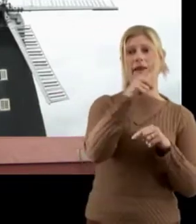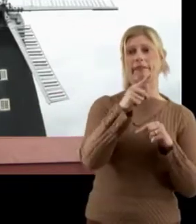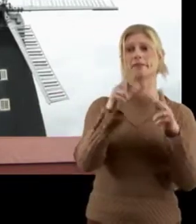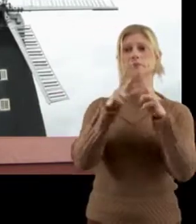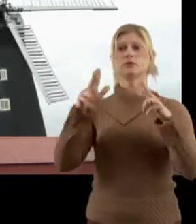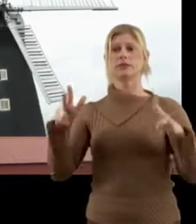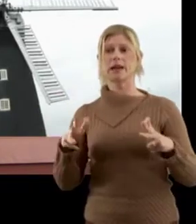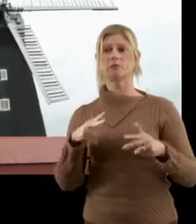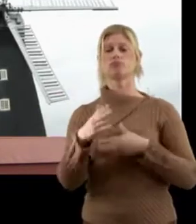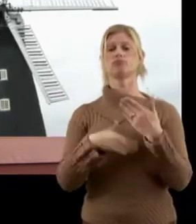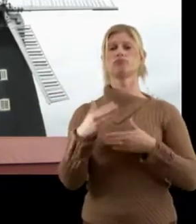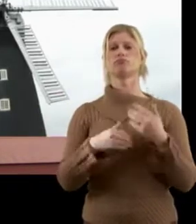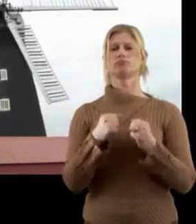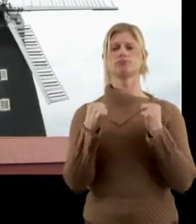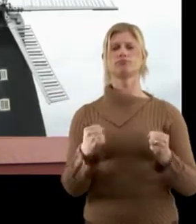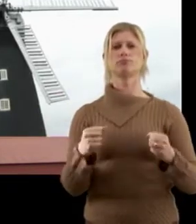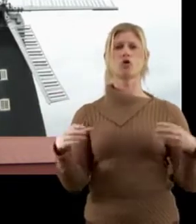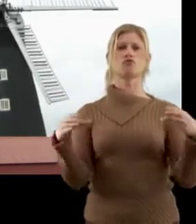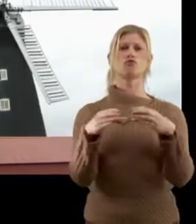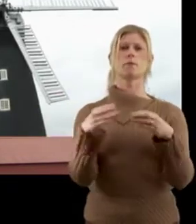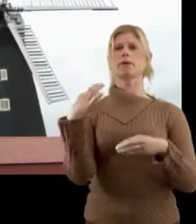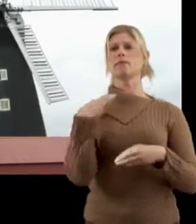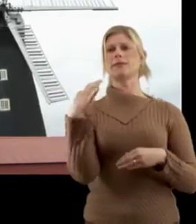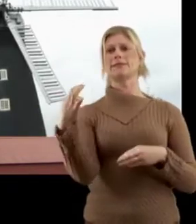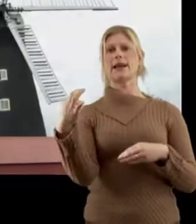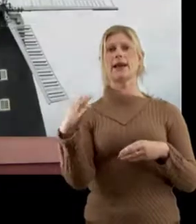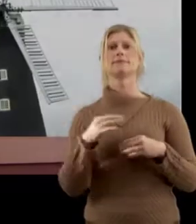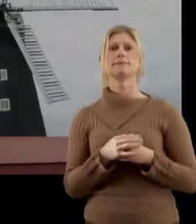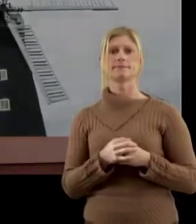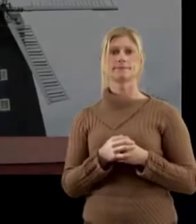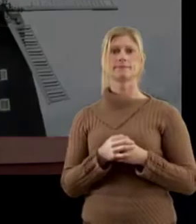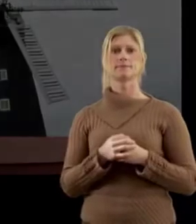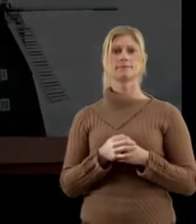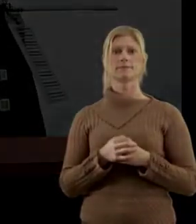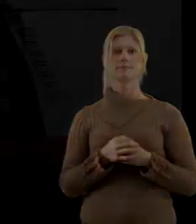Dobson's Mill and the museum are run by a dedicated group of volunteers.